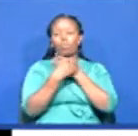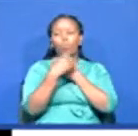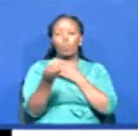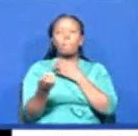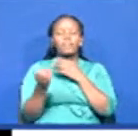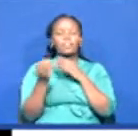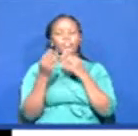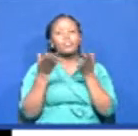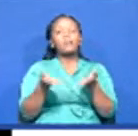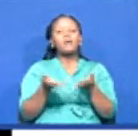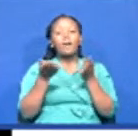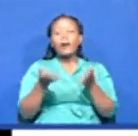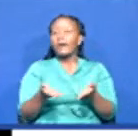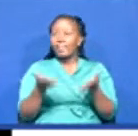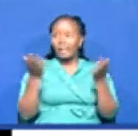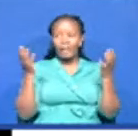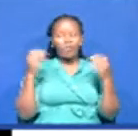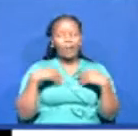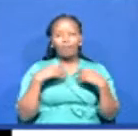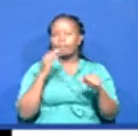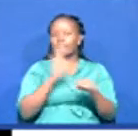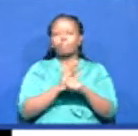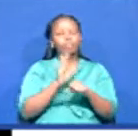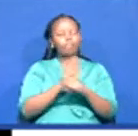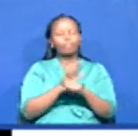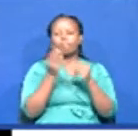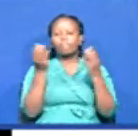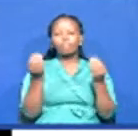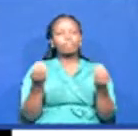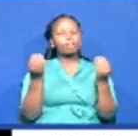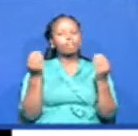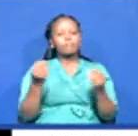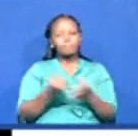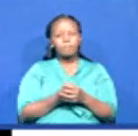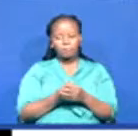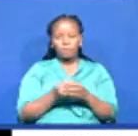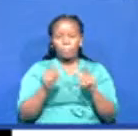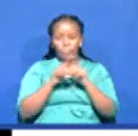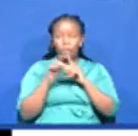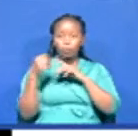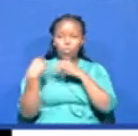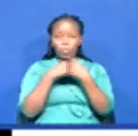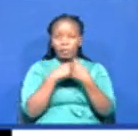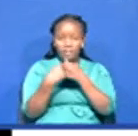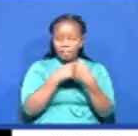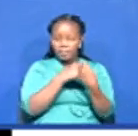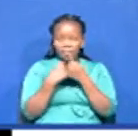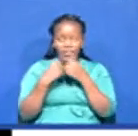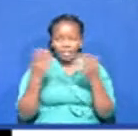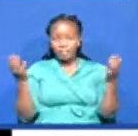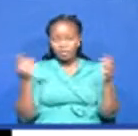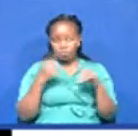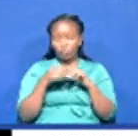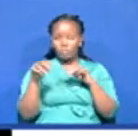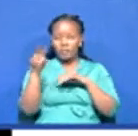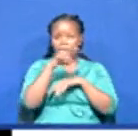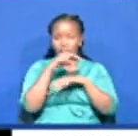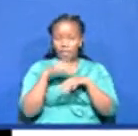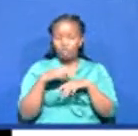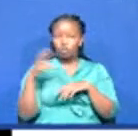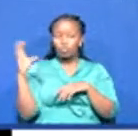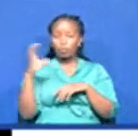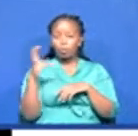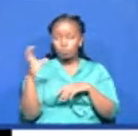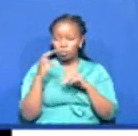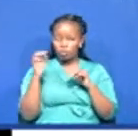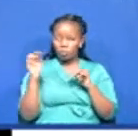now a lot easier. Internally, our challenge is, despite the National Consumer Survey showing